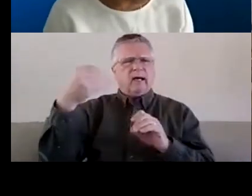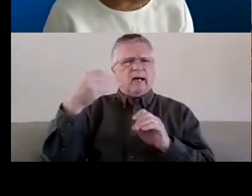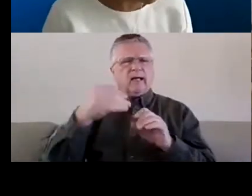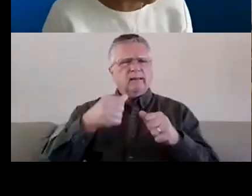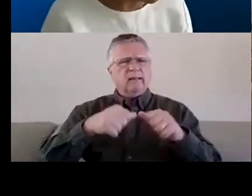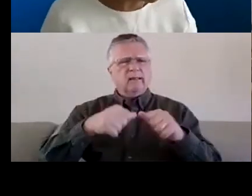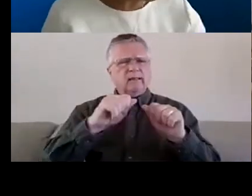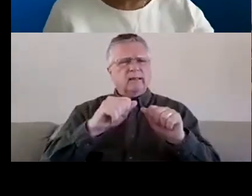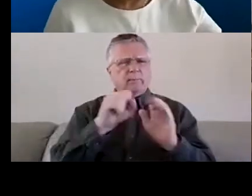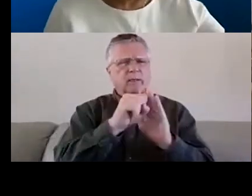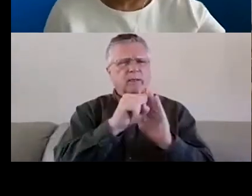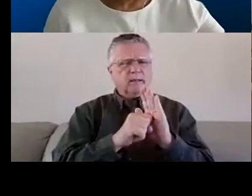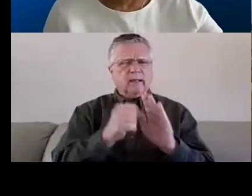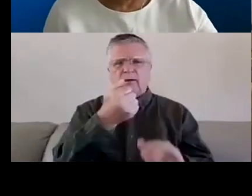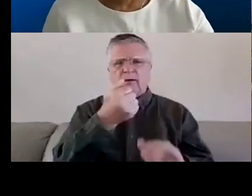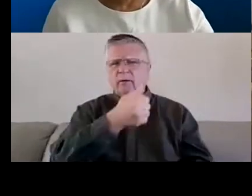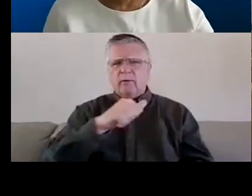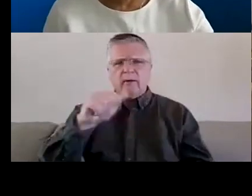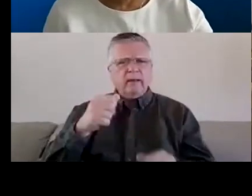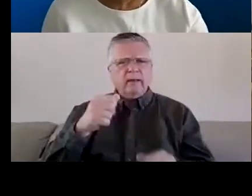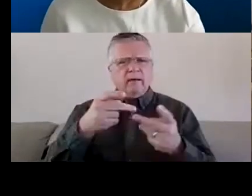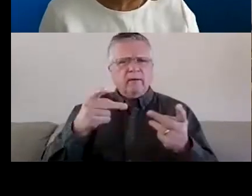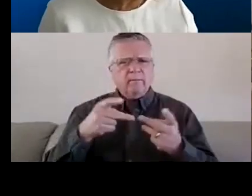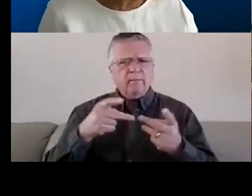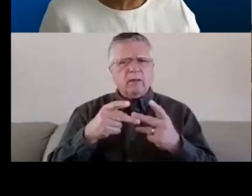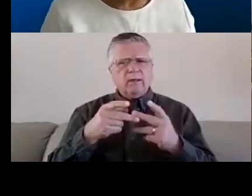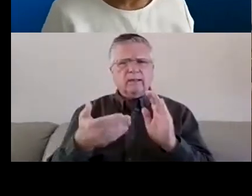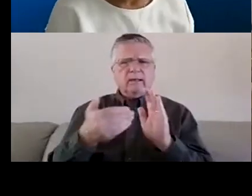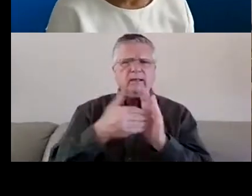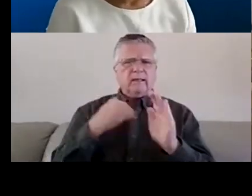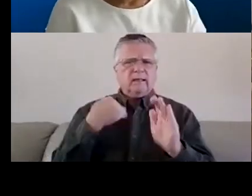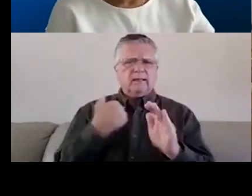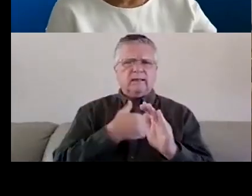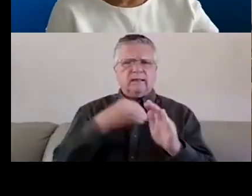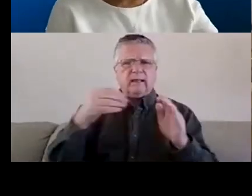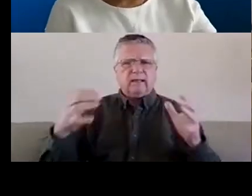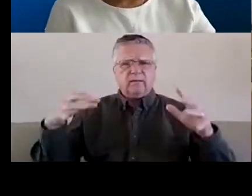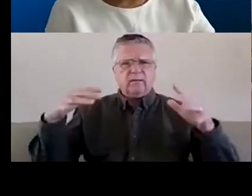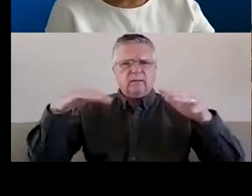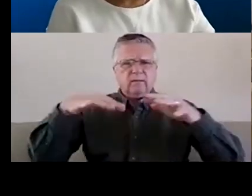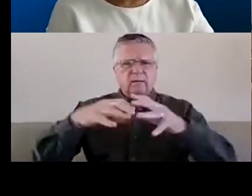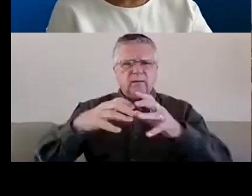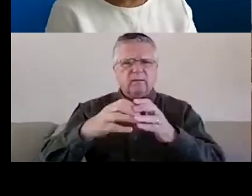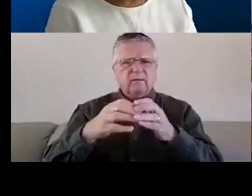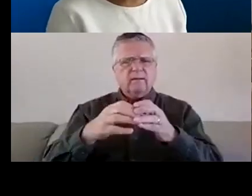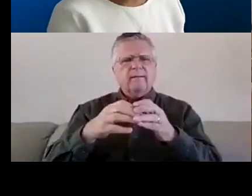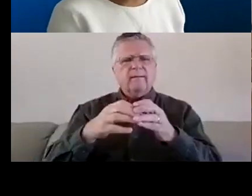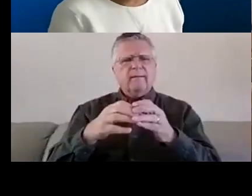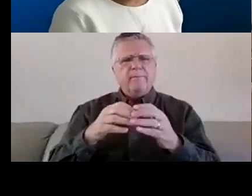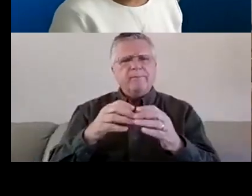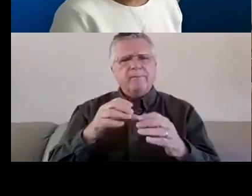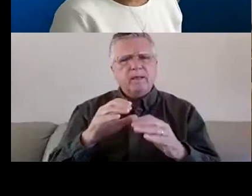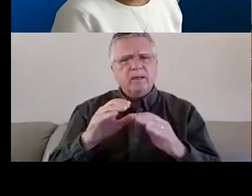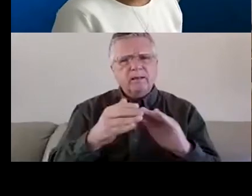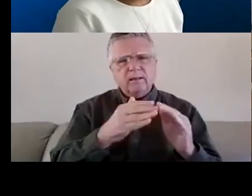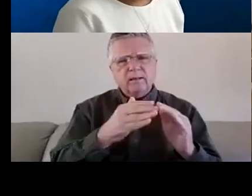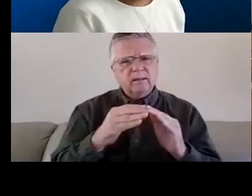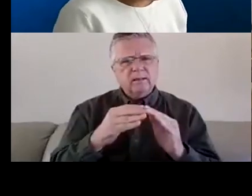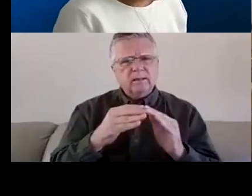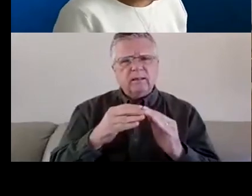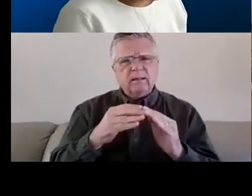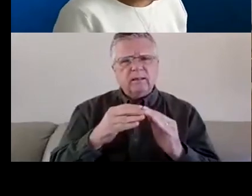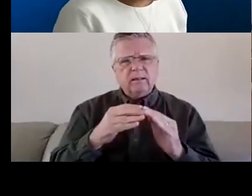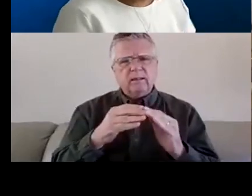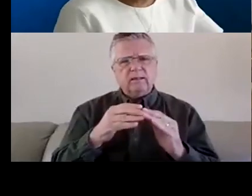or commercial entities at that assimilation. States and entities and cities and municipalities shall not carry